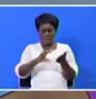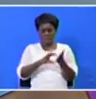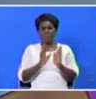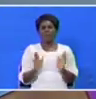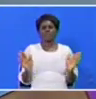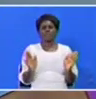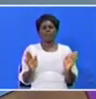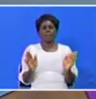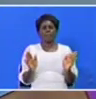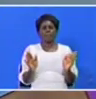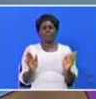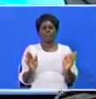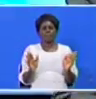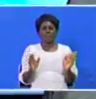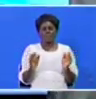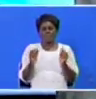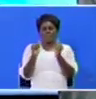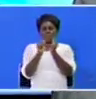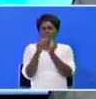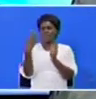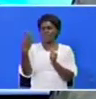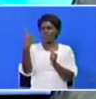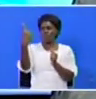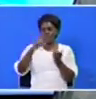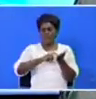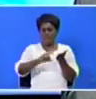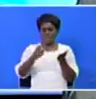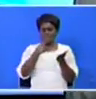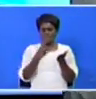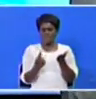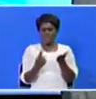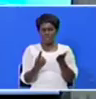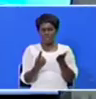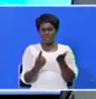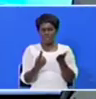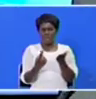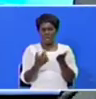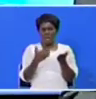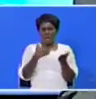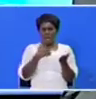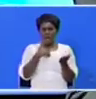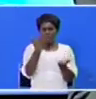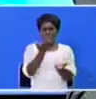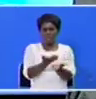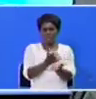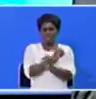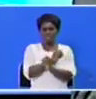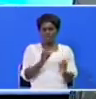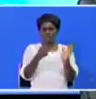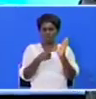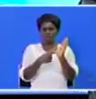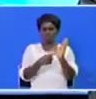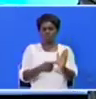raised. In one paragraph, paragraph 13, in one line, and they said that we do not have evidence to show any